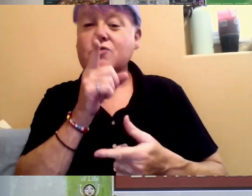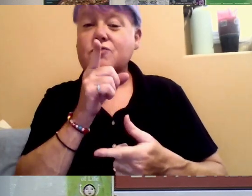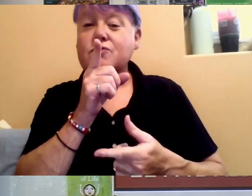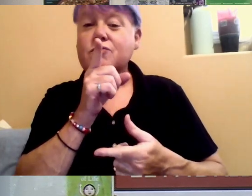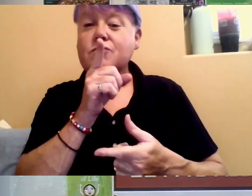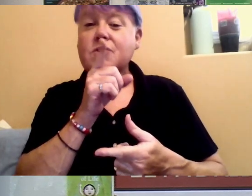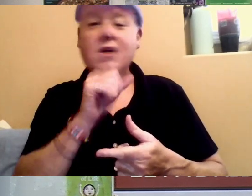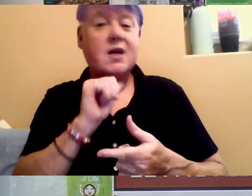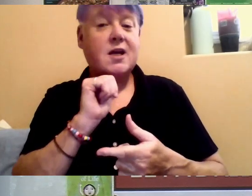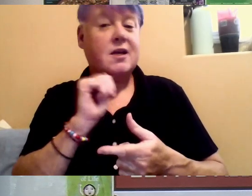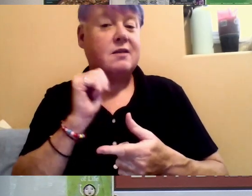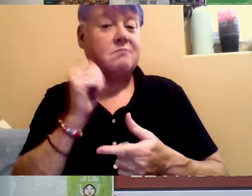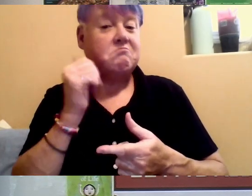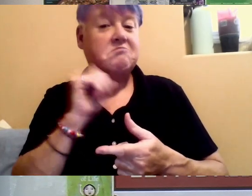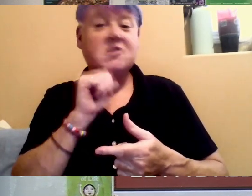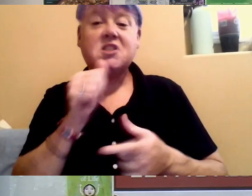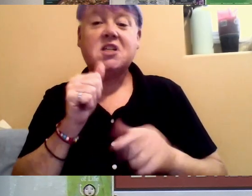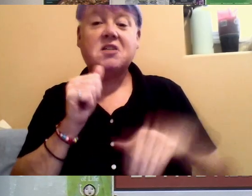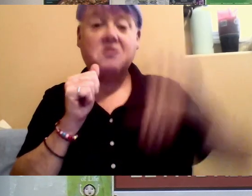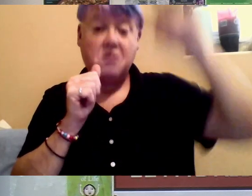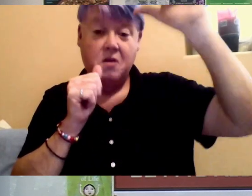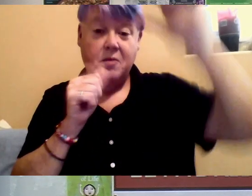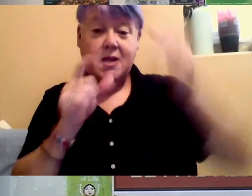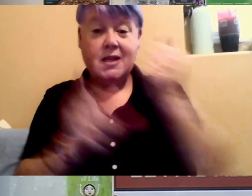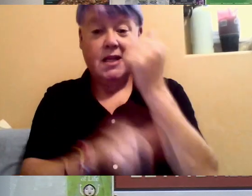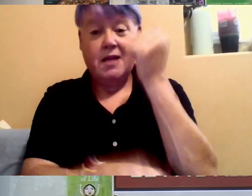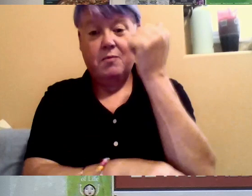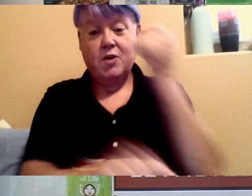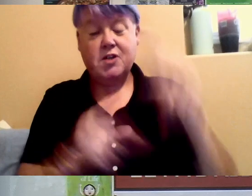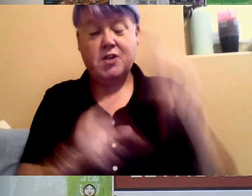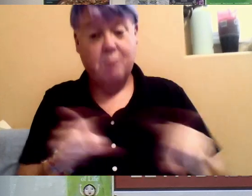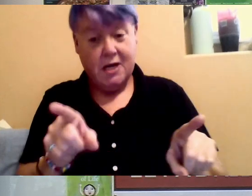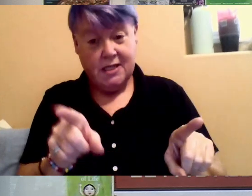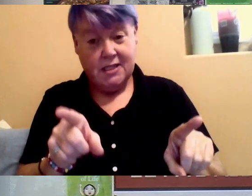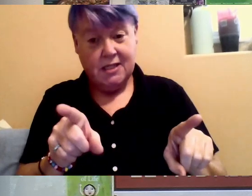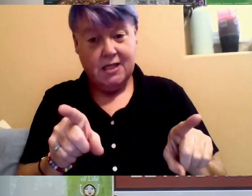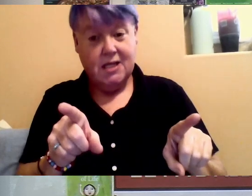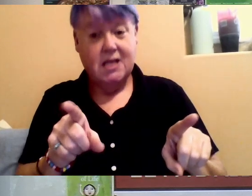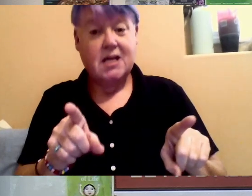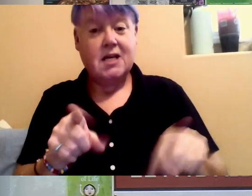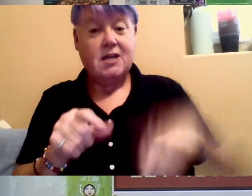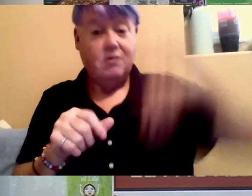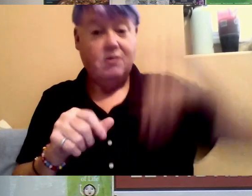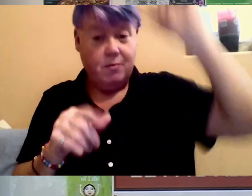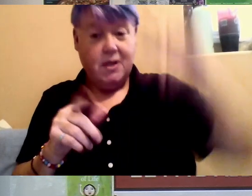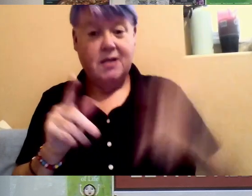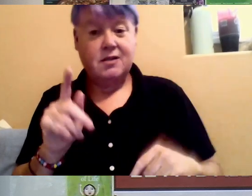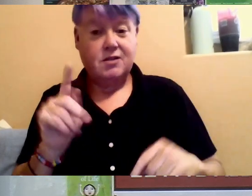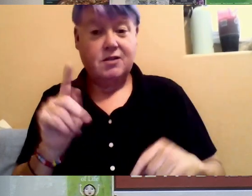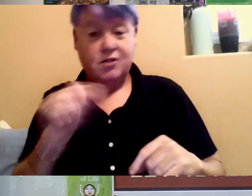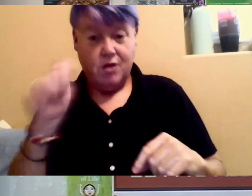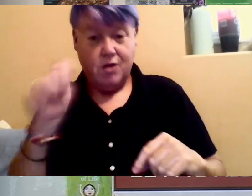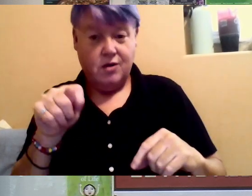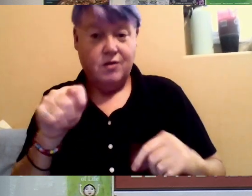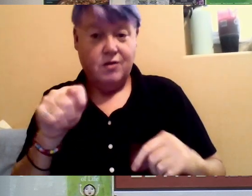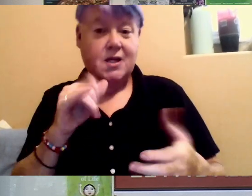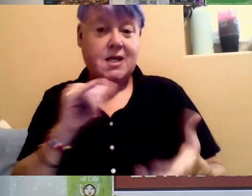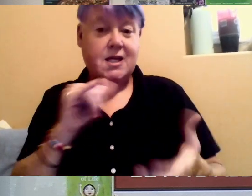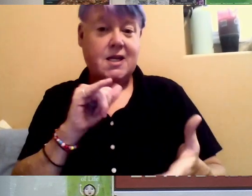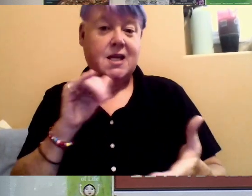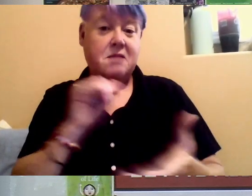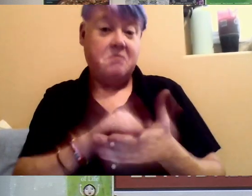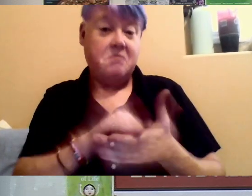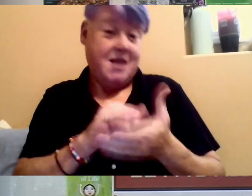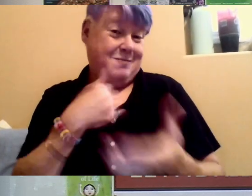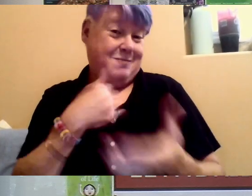up where in Lethbridge where I live now, but I grew up in Toronto and that's fundamentally who I am. Like